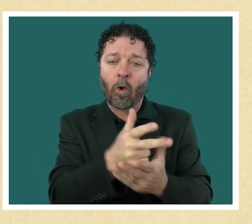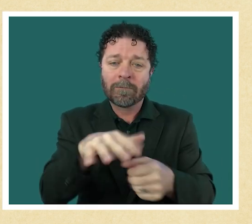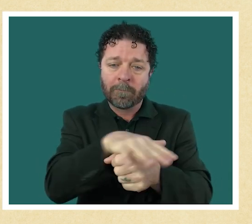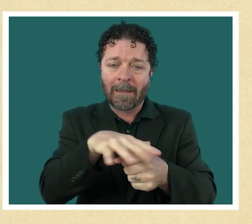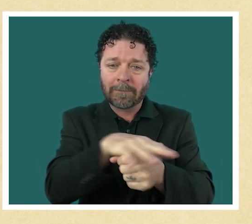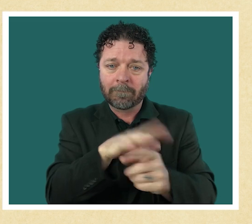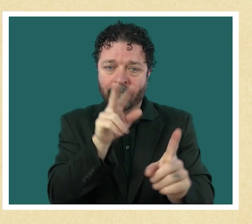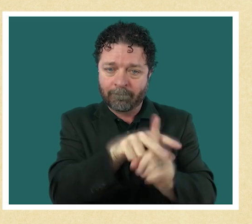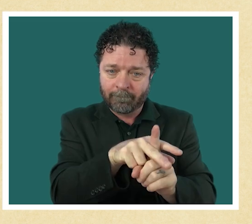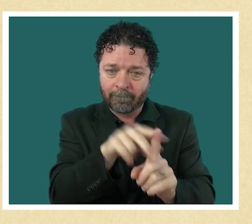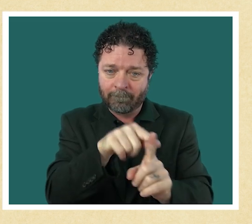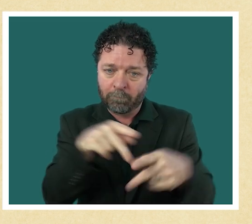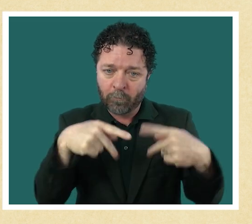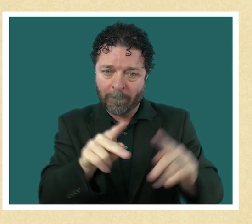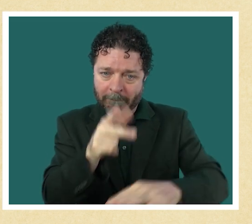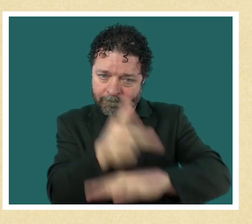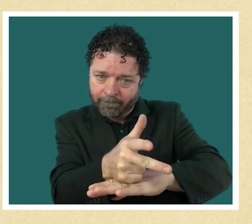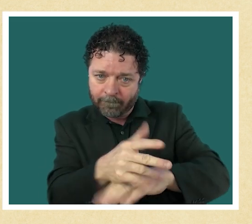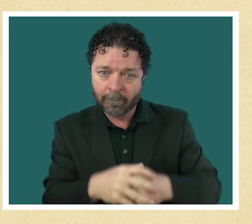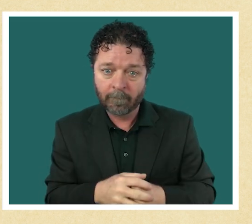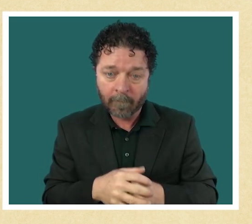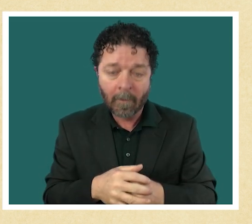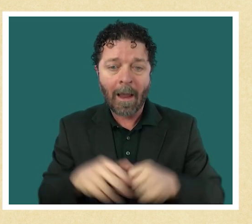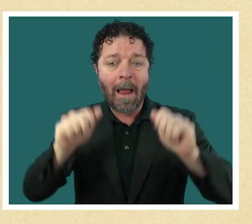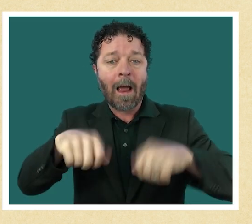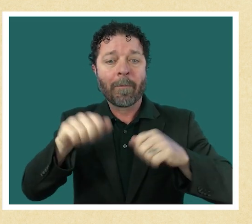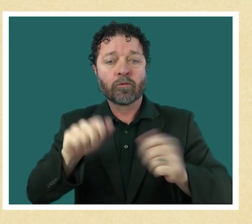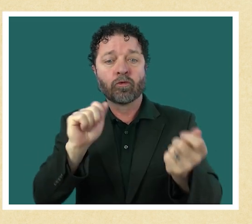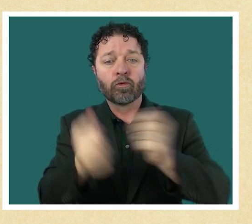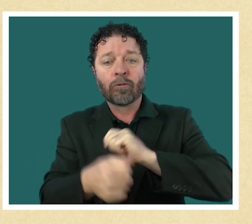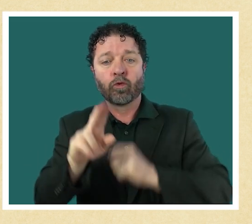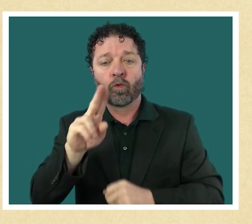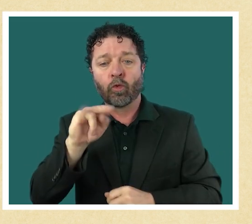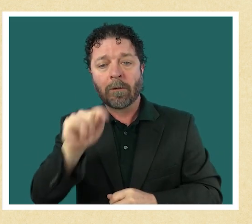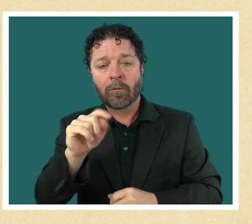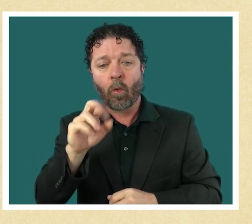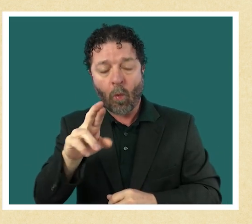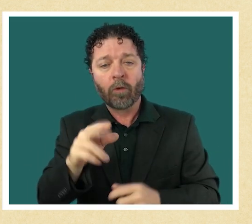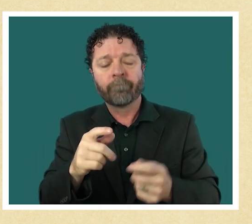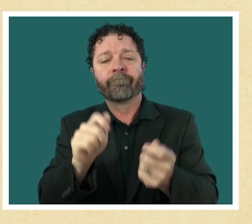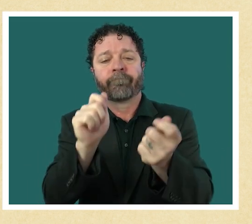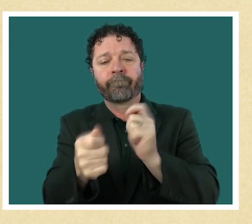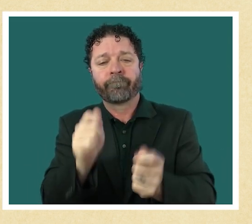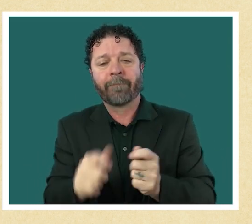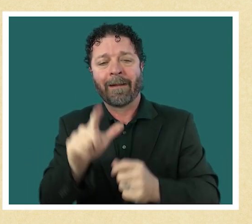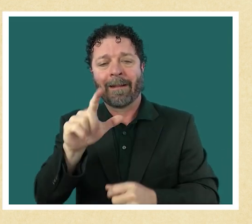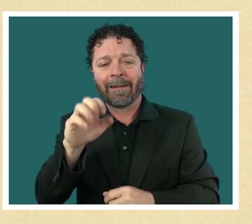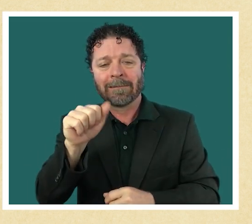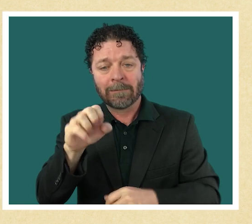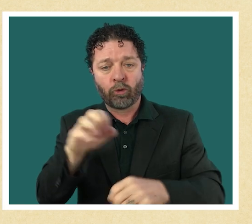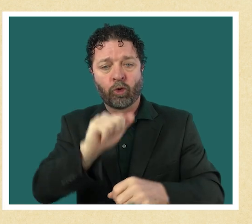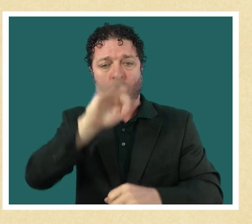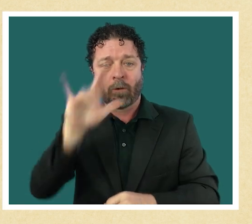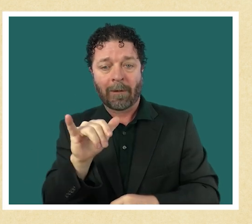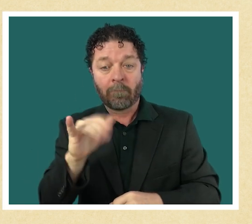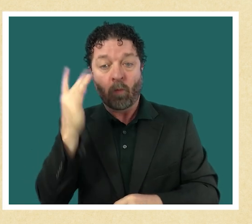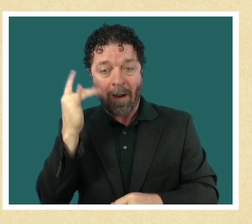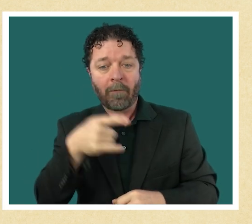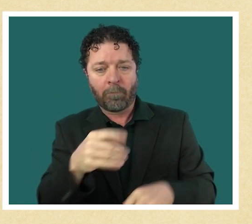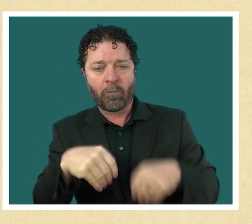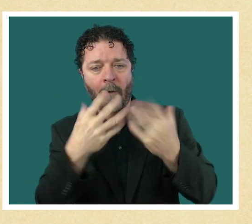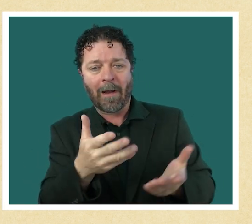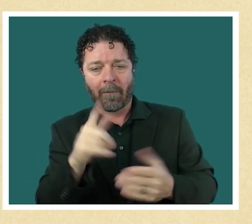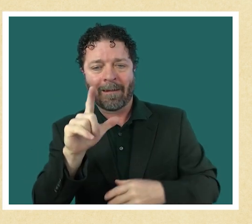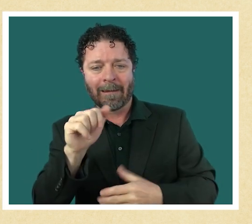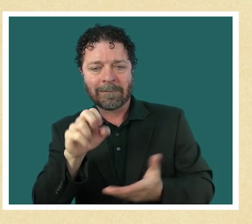the ability to change units or terminate a lease early, and being provided a lease application in large print.